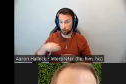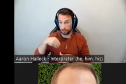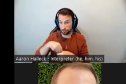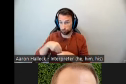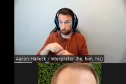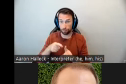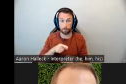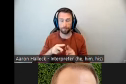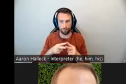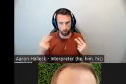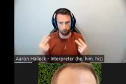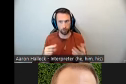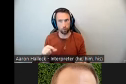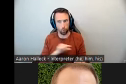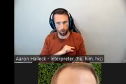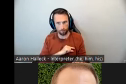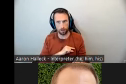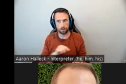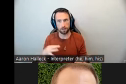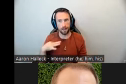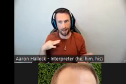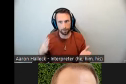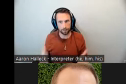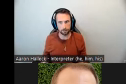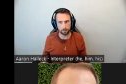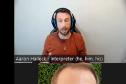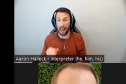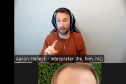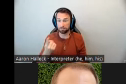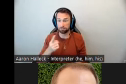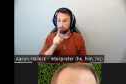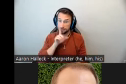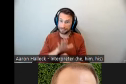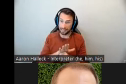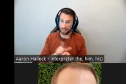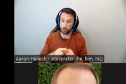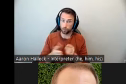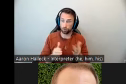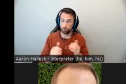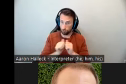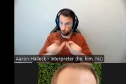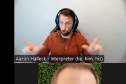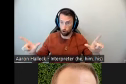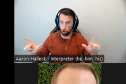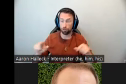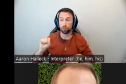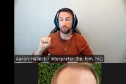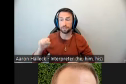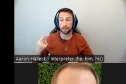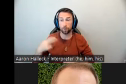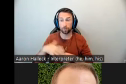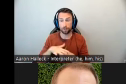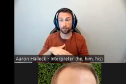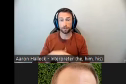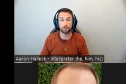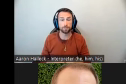qualified applicant, and the role was dedicated to serving all of the stakeholder areas. Jeff?